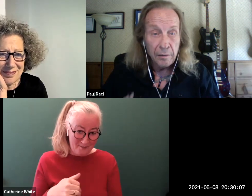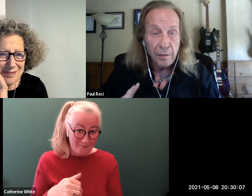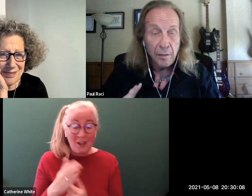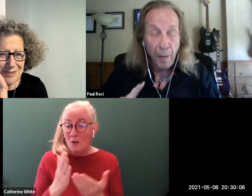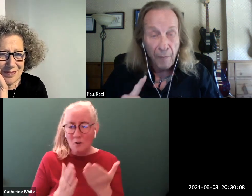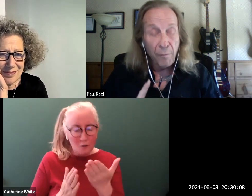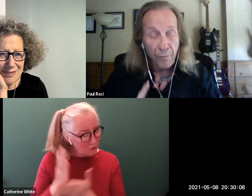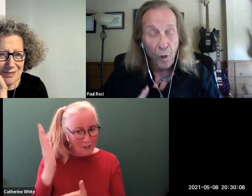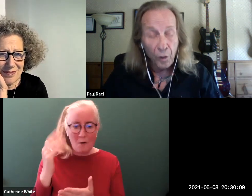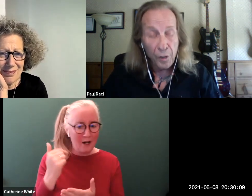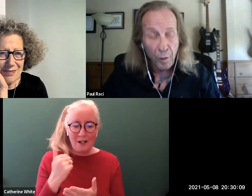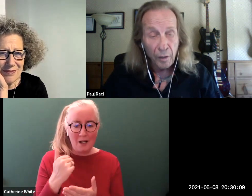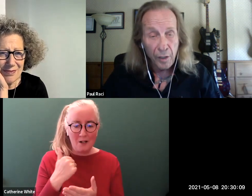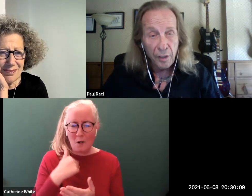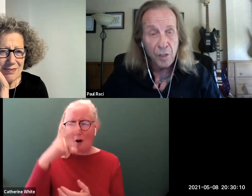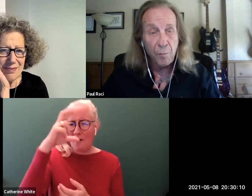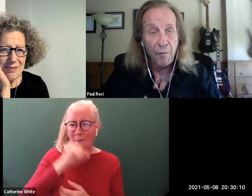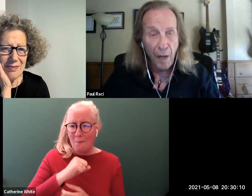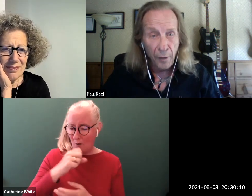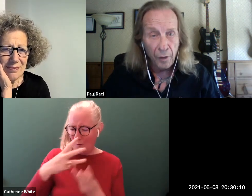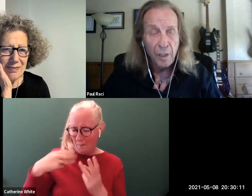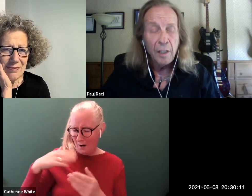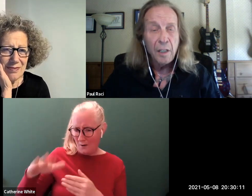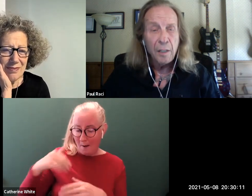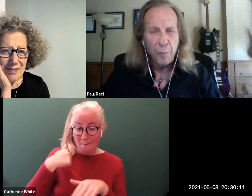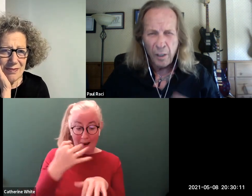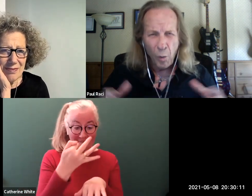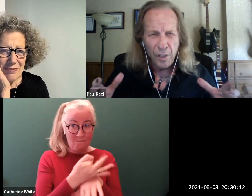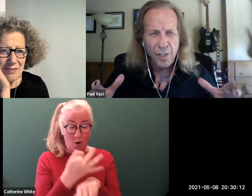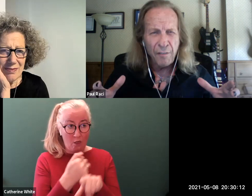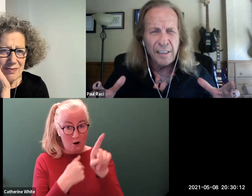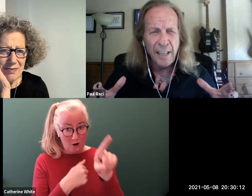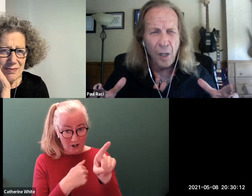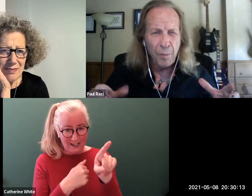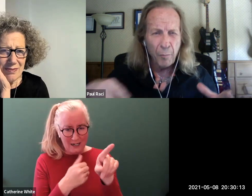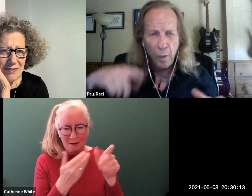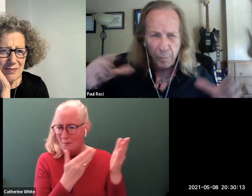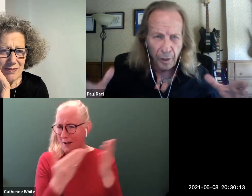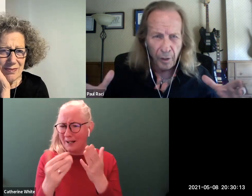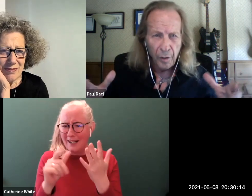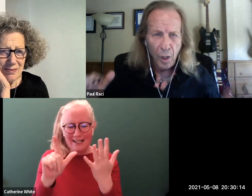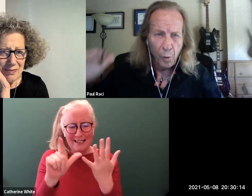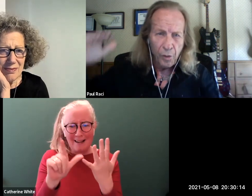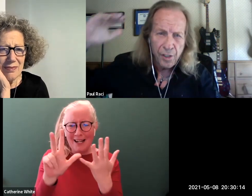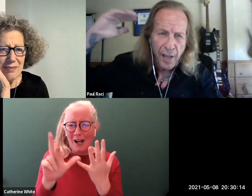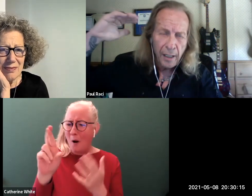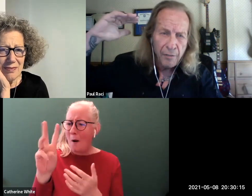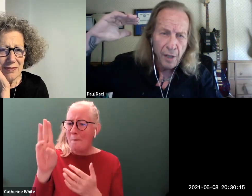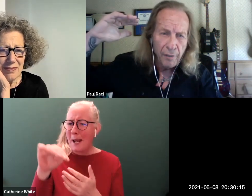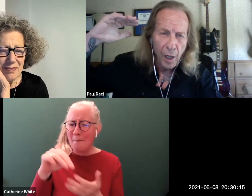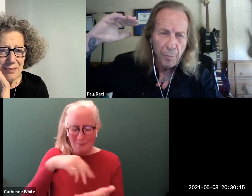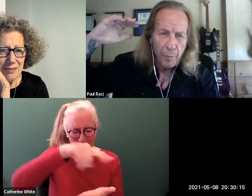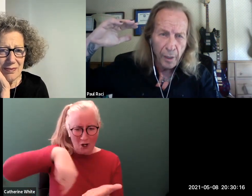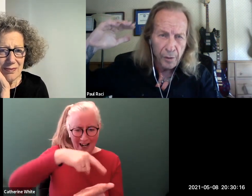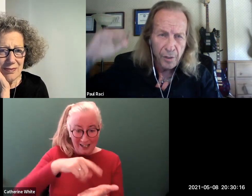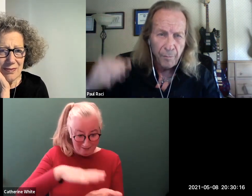immediately. My earliest recollection is my father bringing home this 78 RPM record player with a stack of